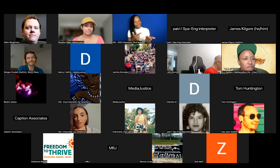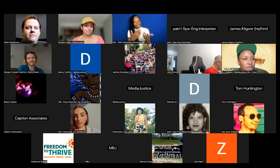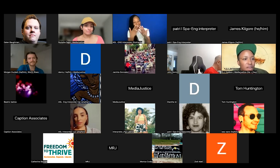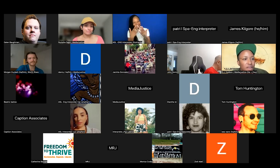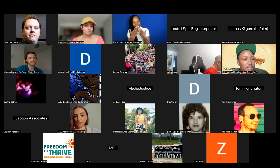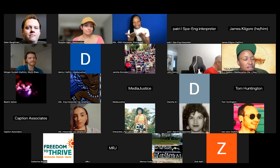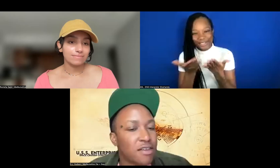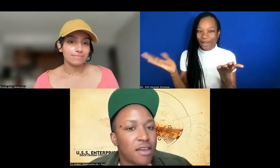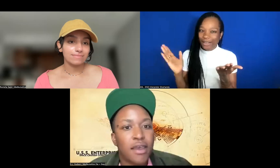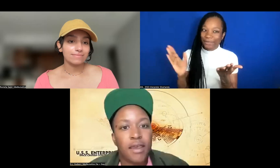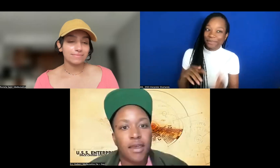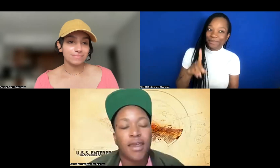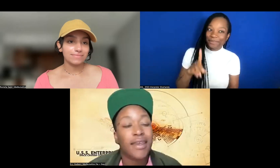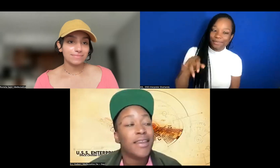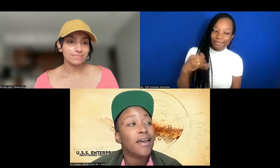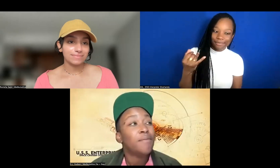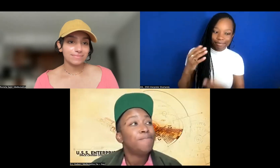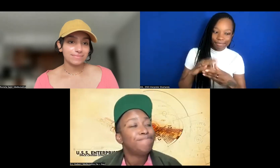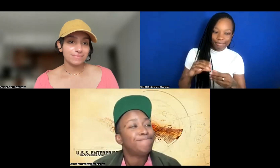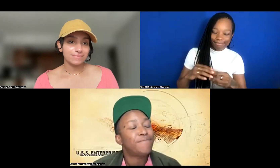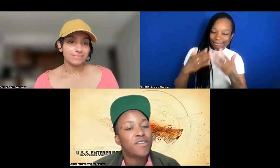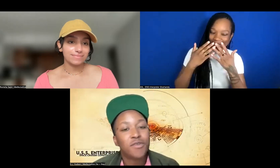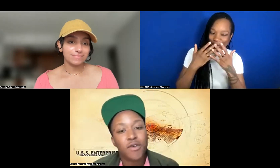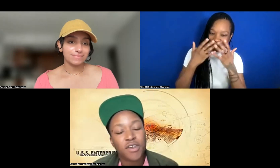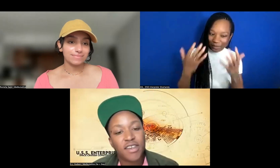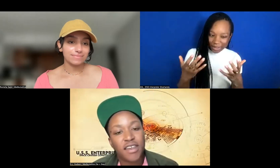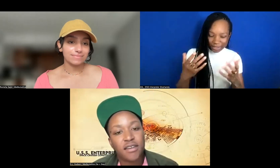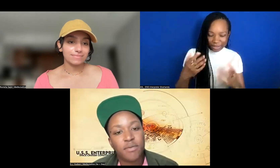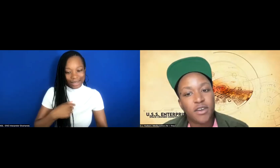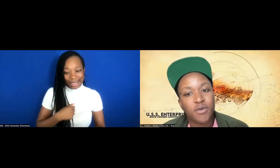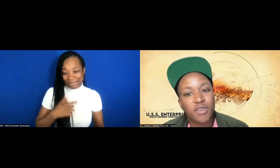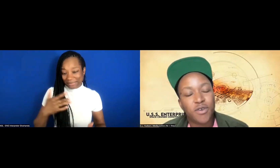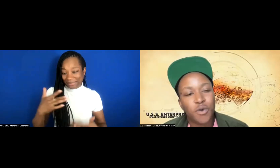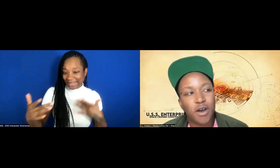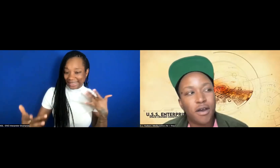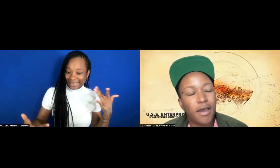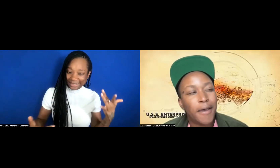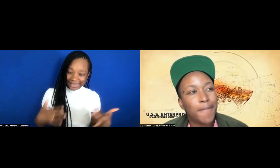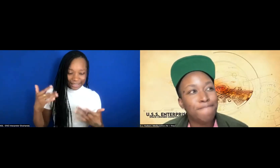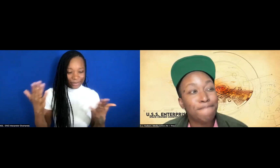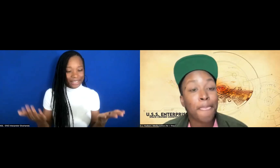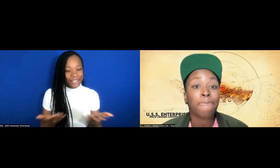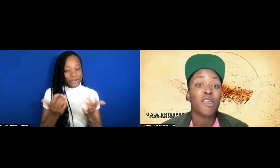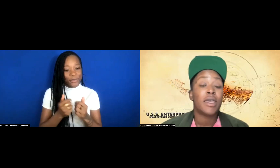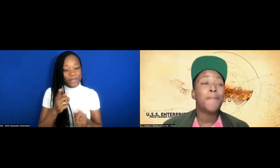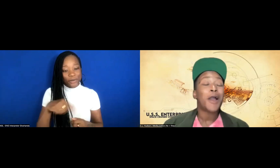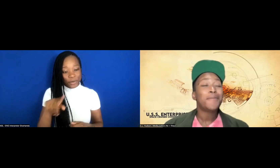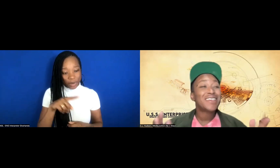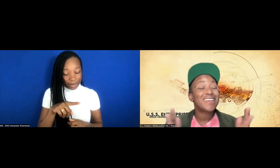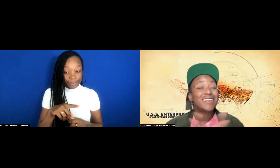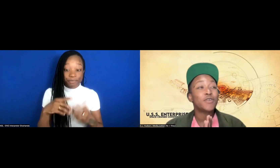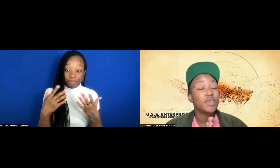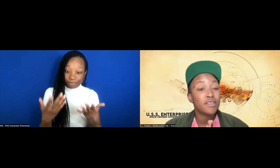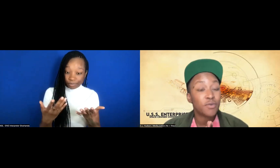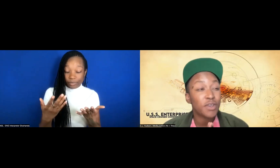Thank you so much. And I'm so, so excited to be here with you all. In part